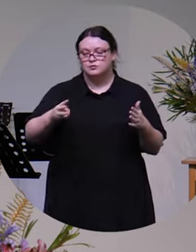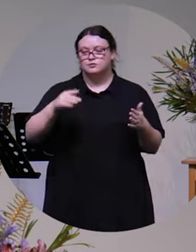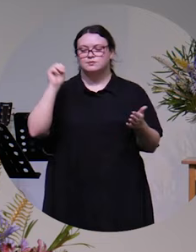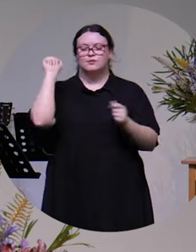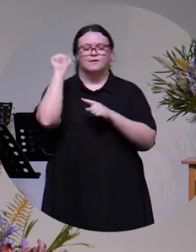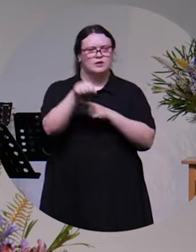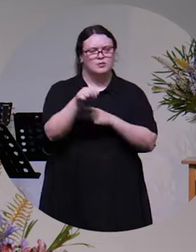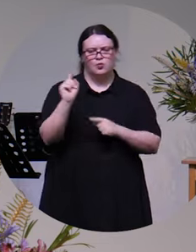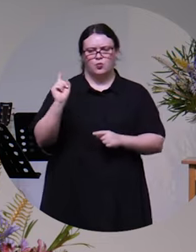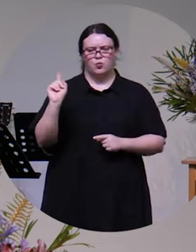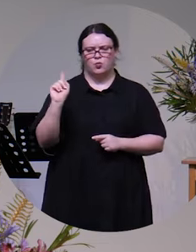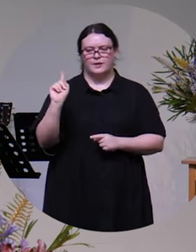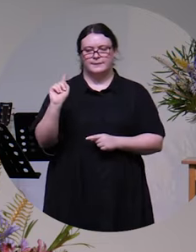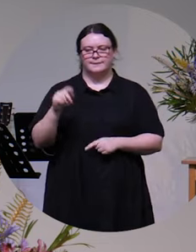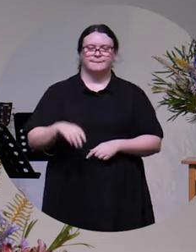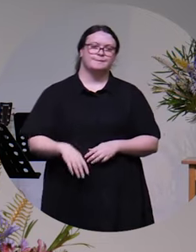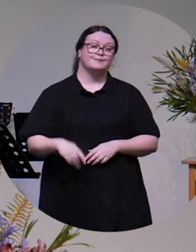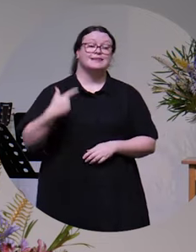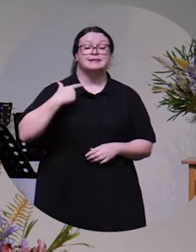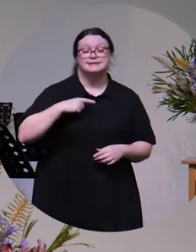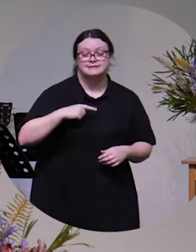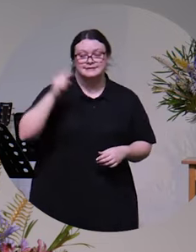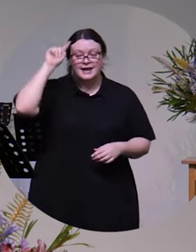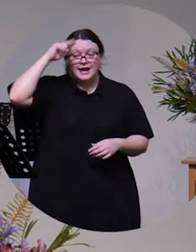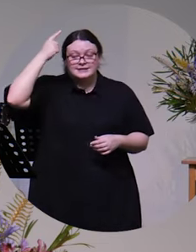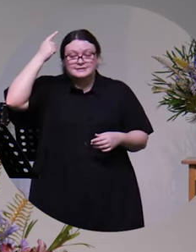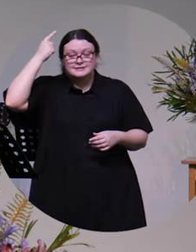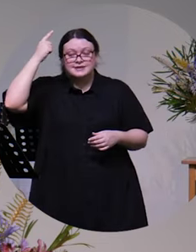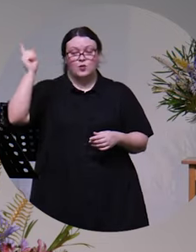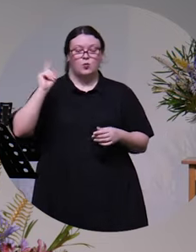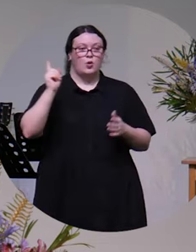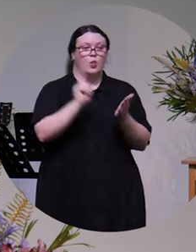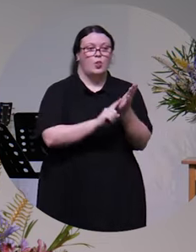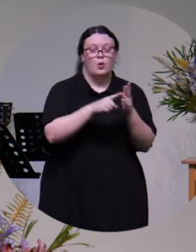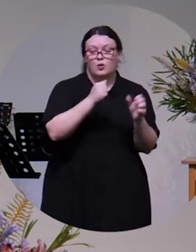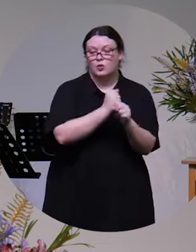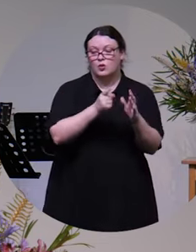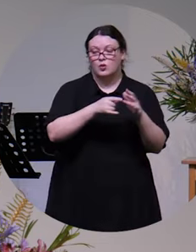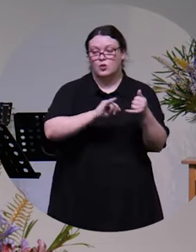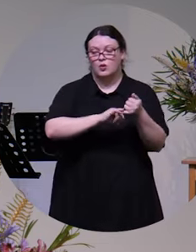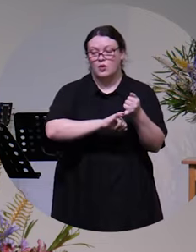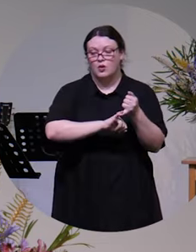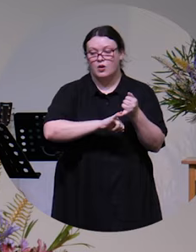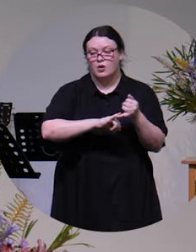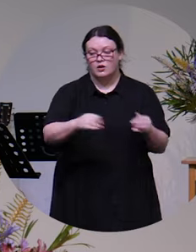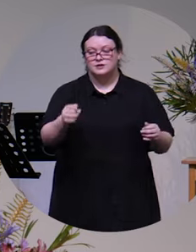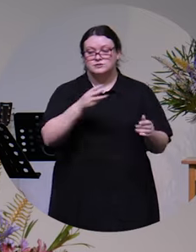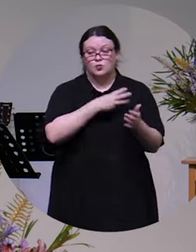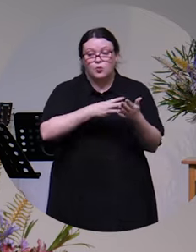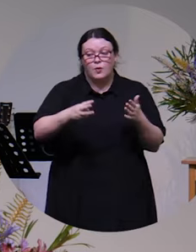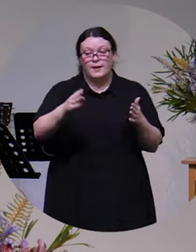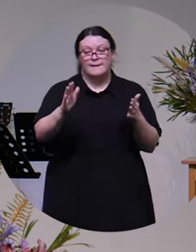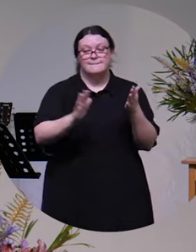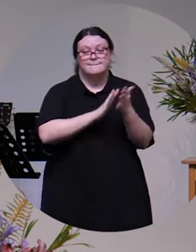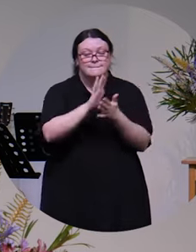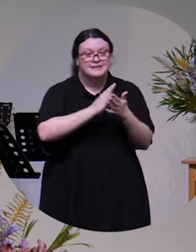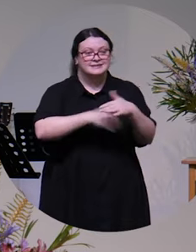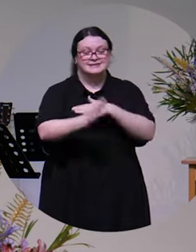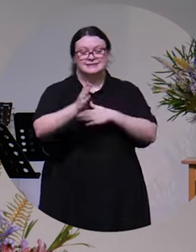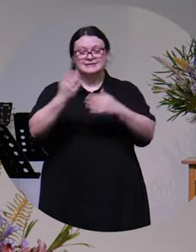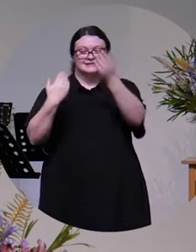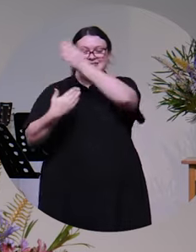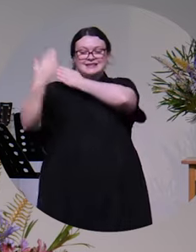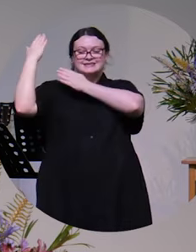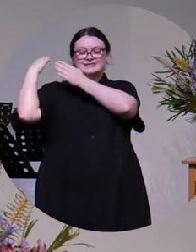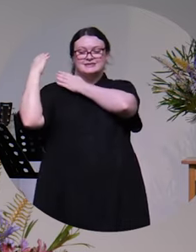hologos, or the Word, meant in classical Greek philosophical thinking. For 600 years before Christ, the Greek